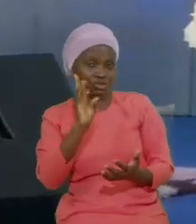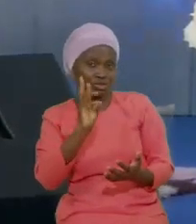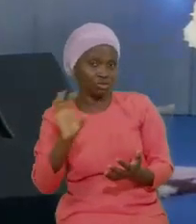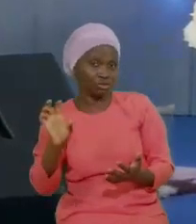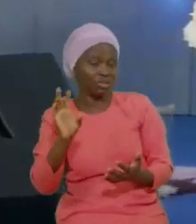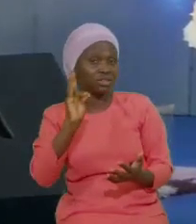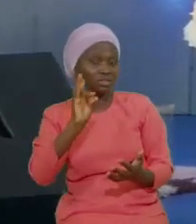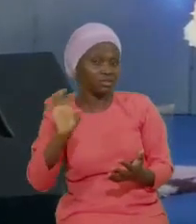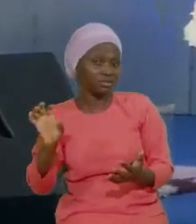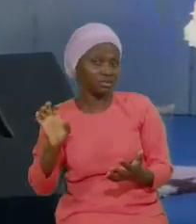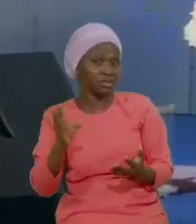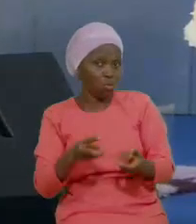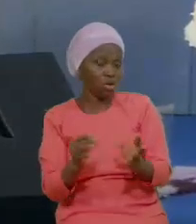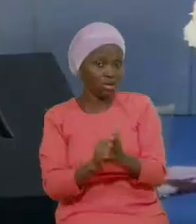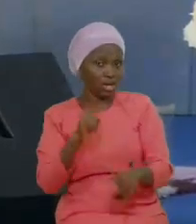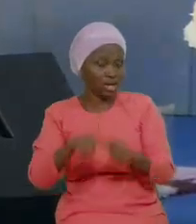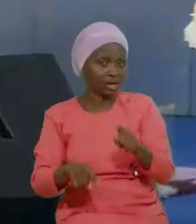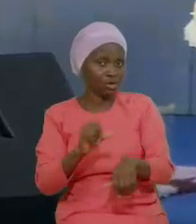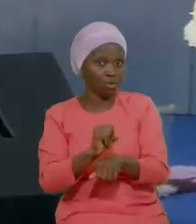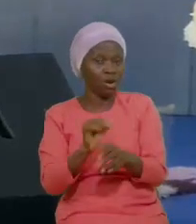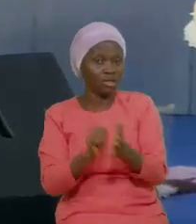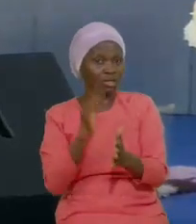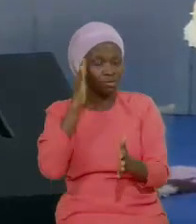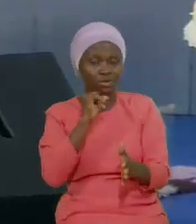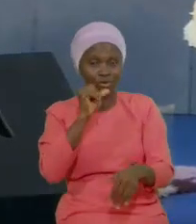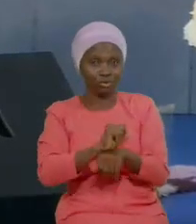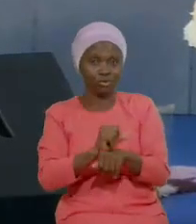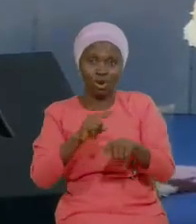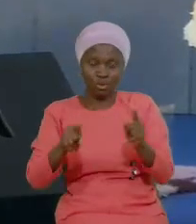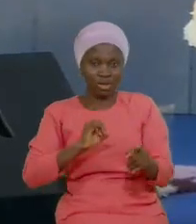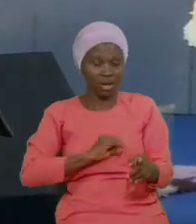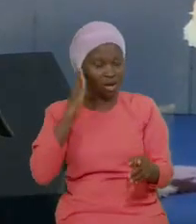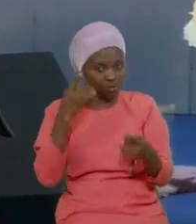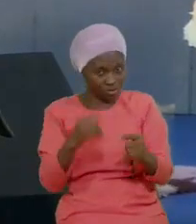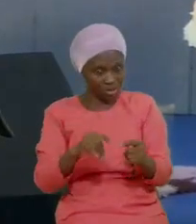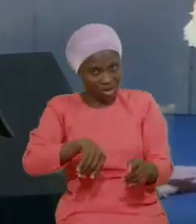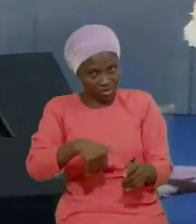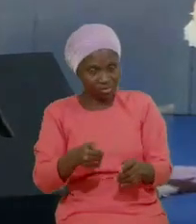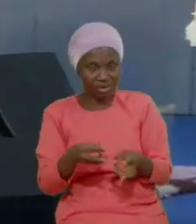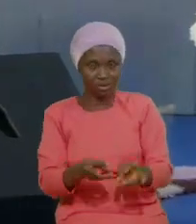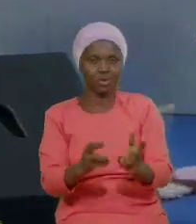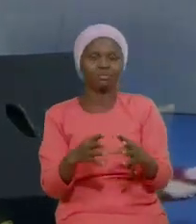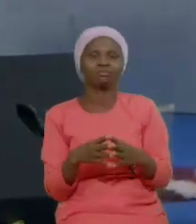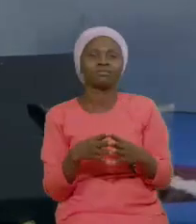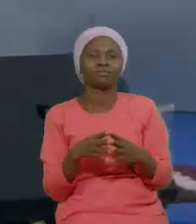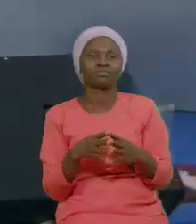cannot work, that will not work. I'll try another way.